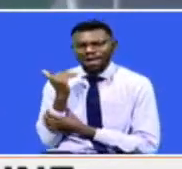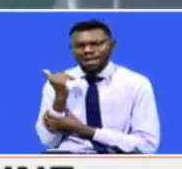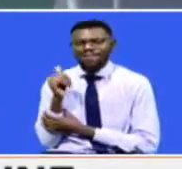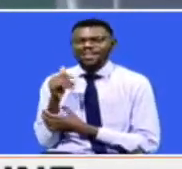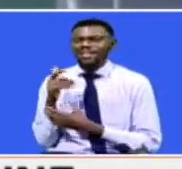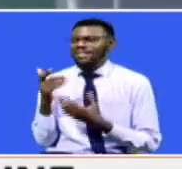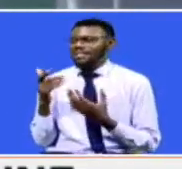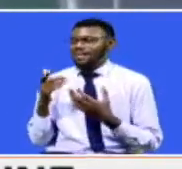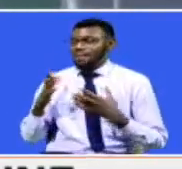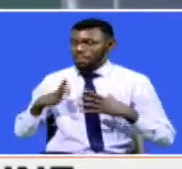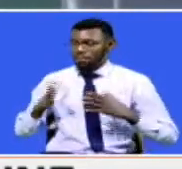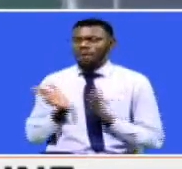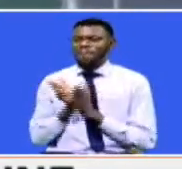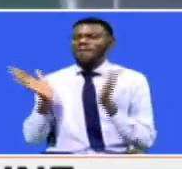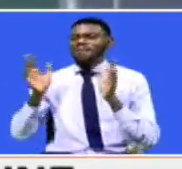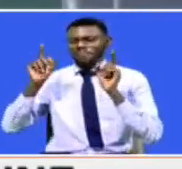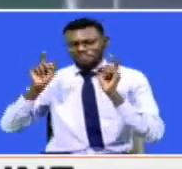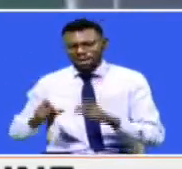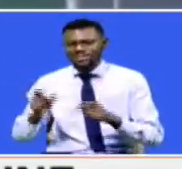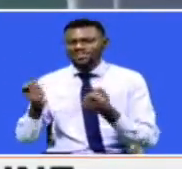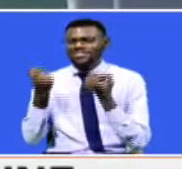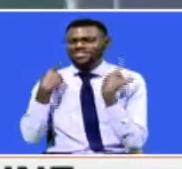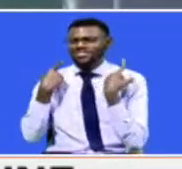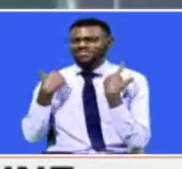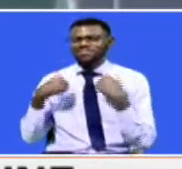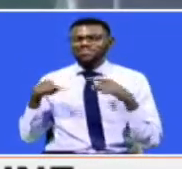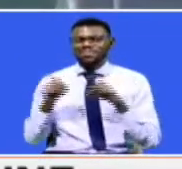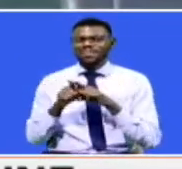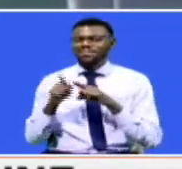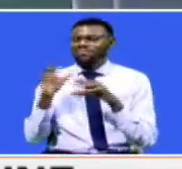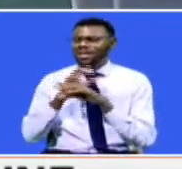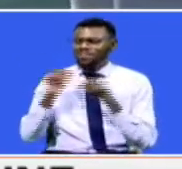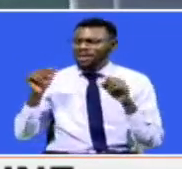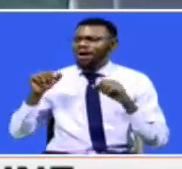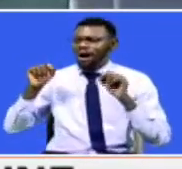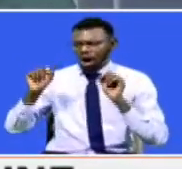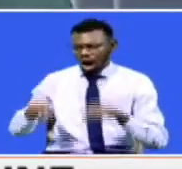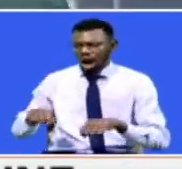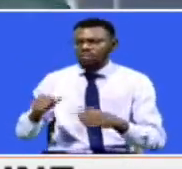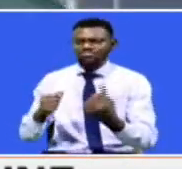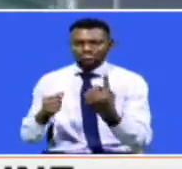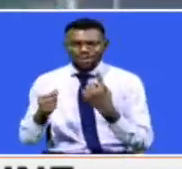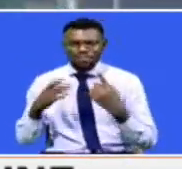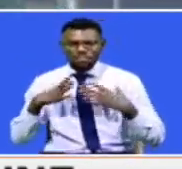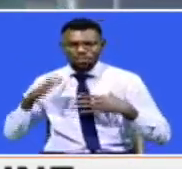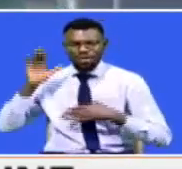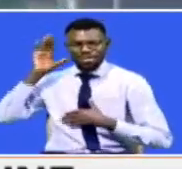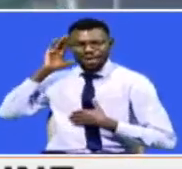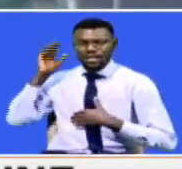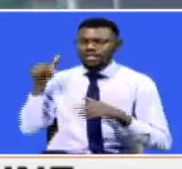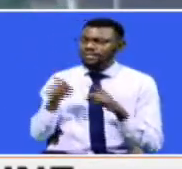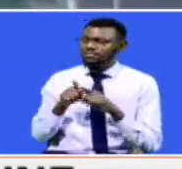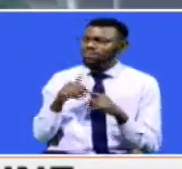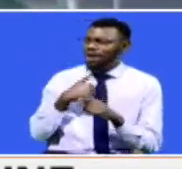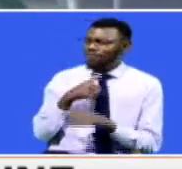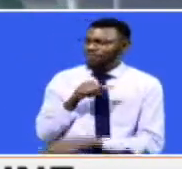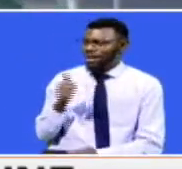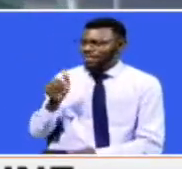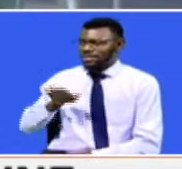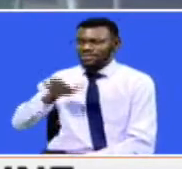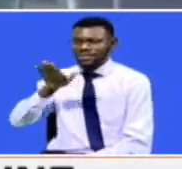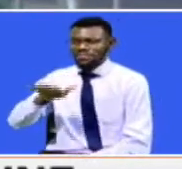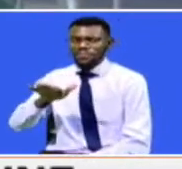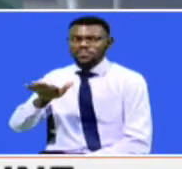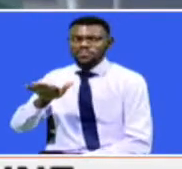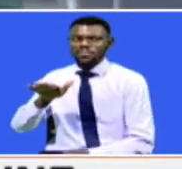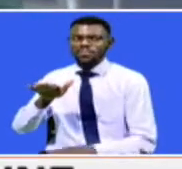we'll be misleading the public. So at that particular point, the president can be heard and can be represented. But then you notice there's also another step.